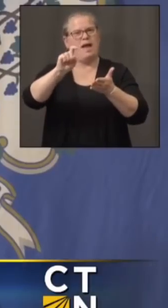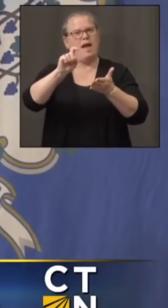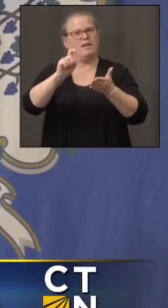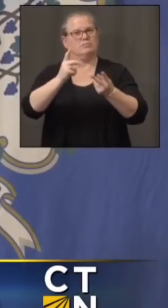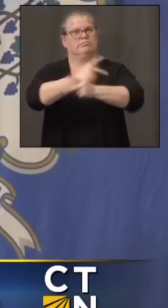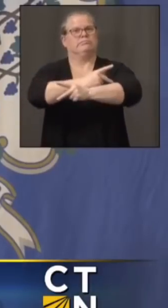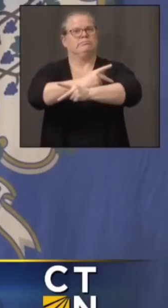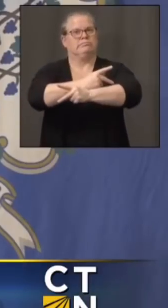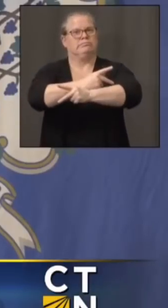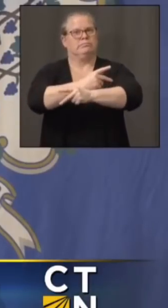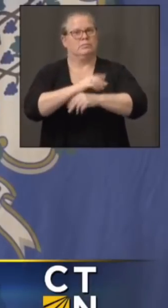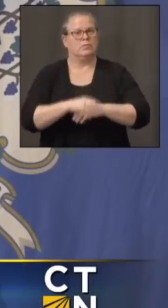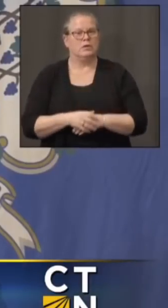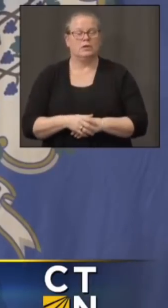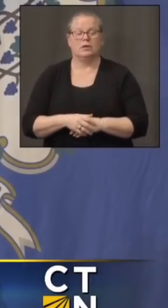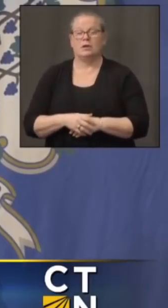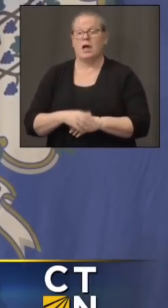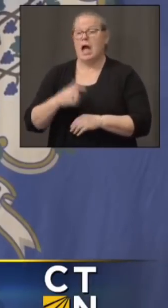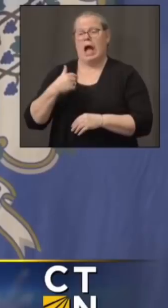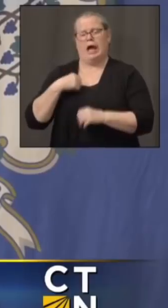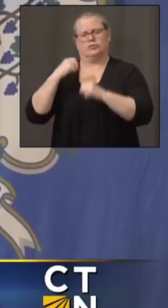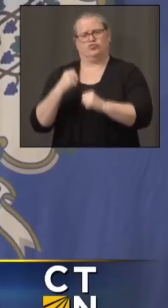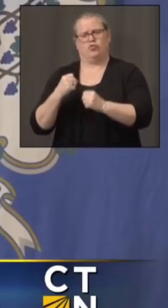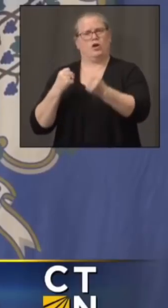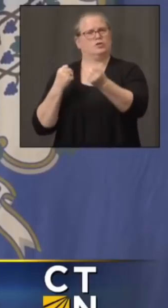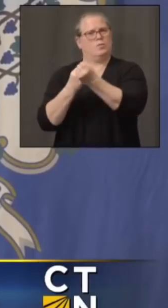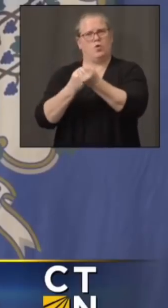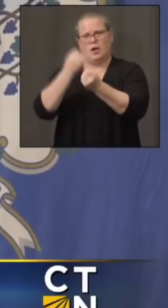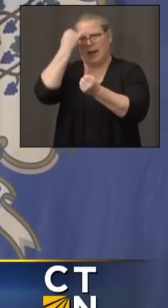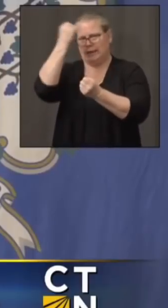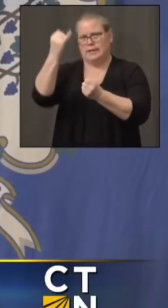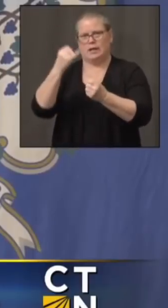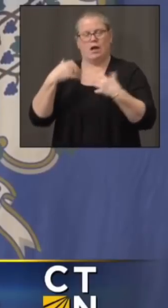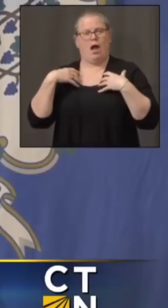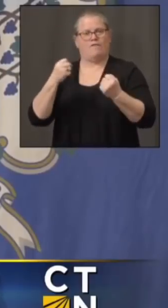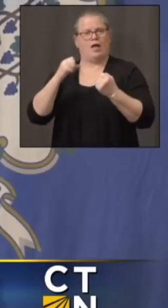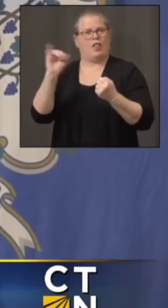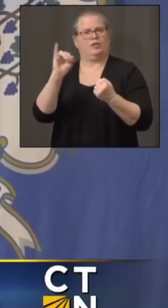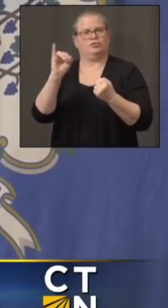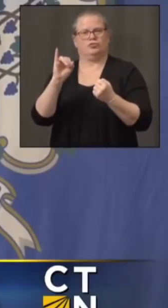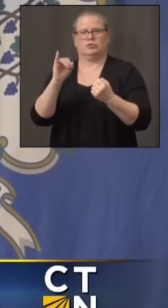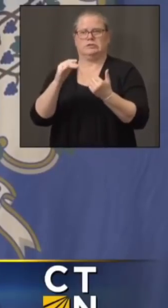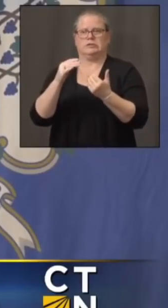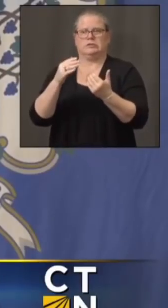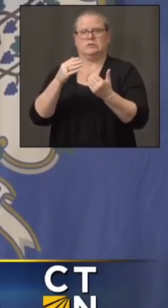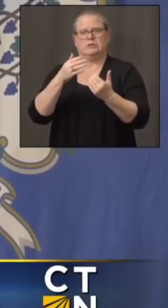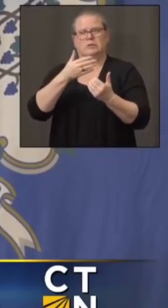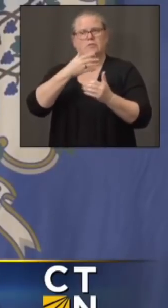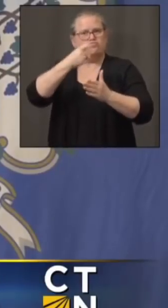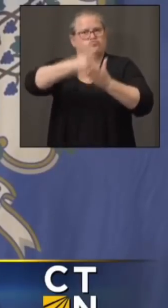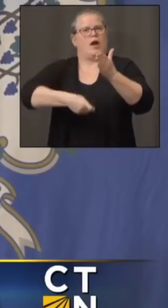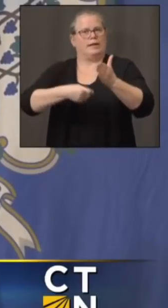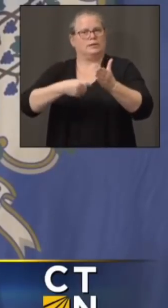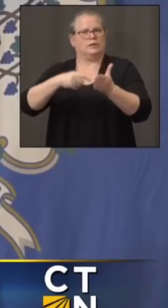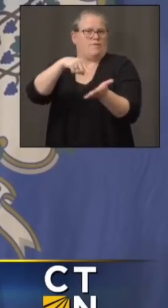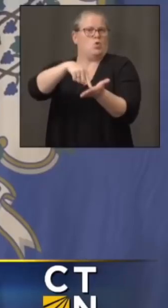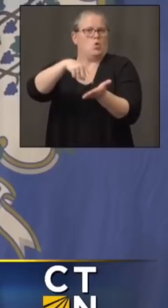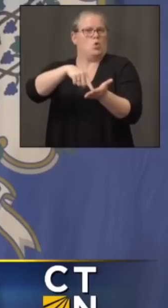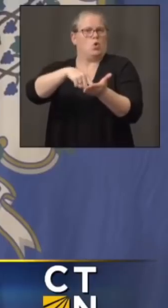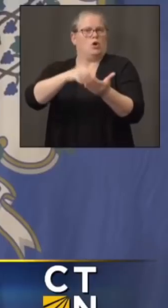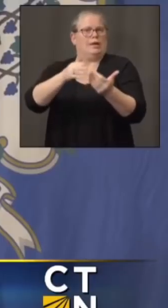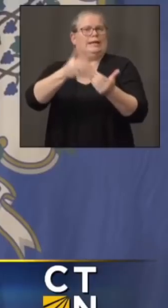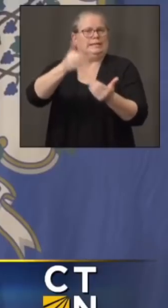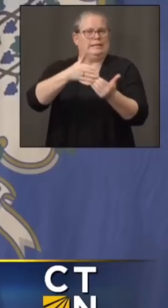affordable, accessible health care. If we've learned anything else, we didn't need to learn it, but this pandemic has reminded us you cannot leave